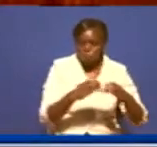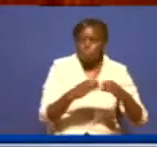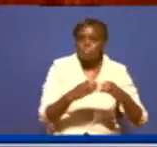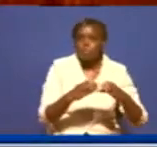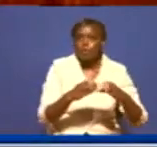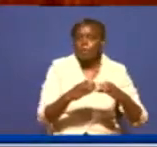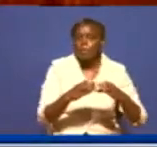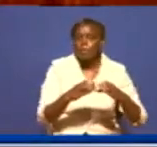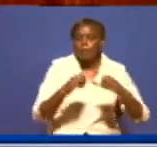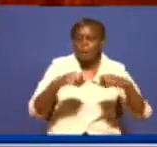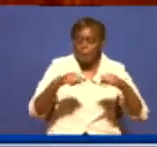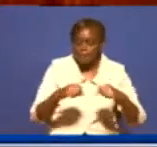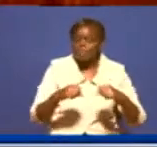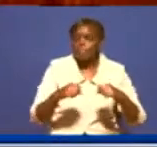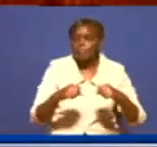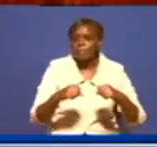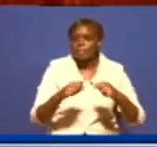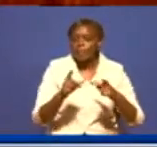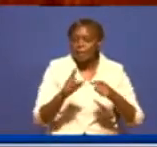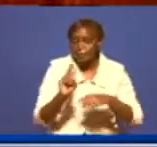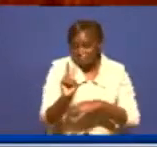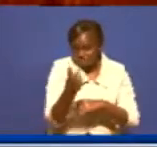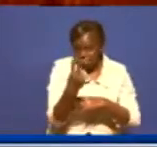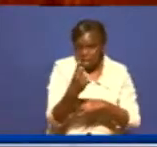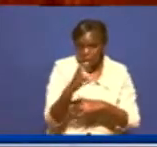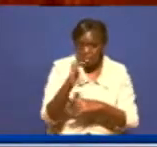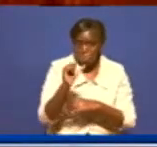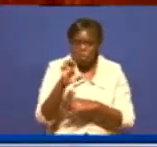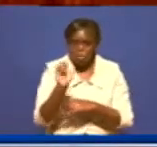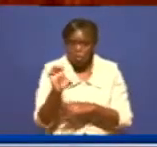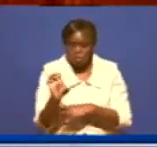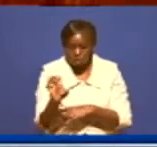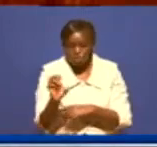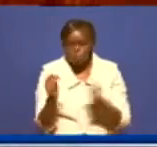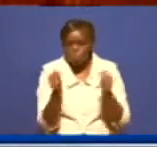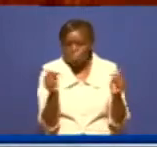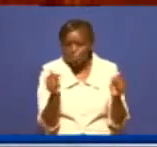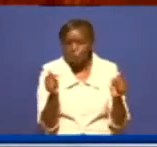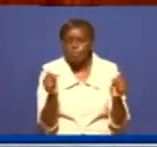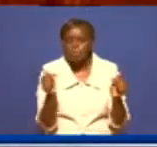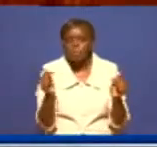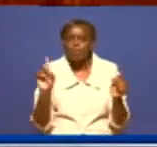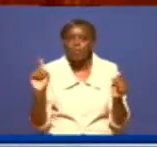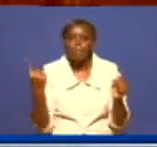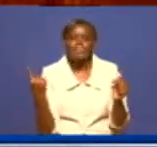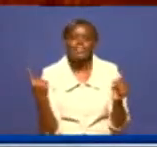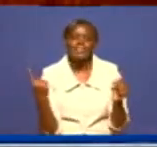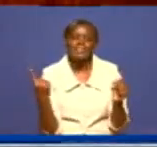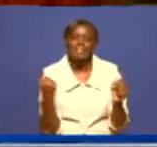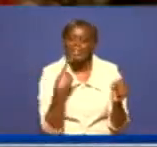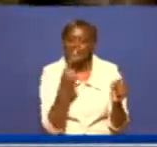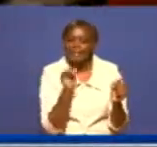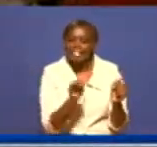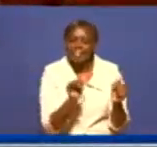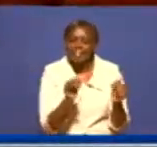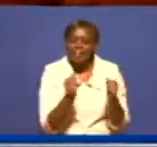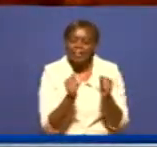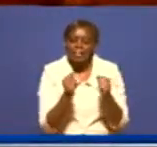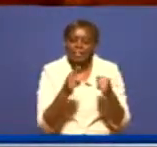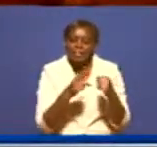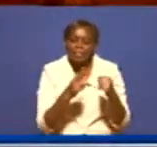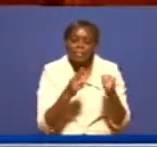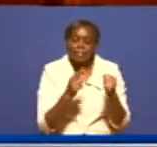agreement. Then the second clause contradicts the first statement, where it says, 17.2, it